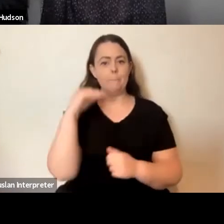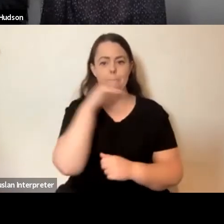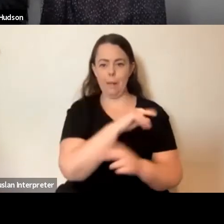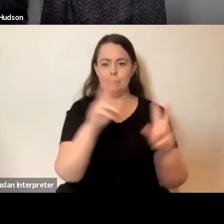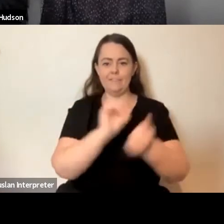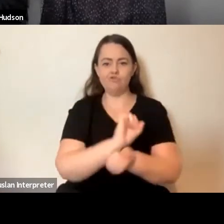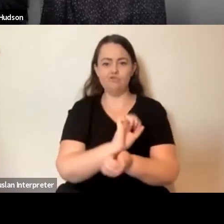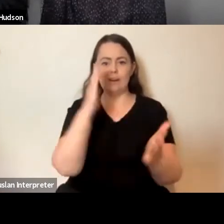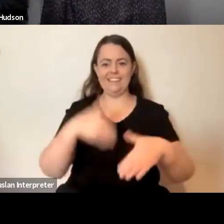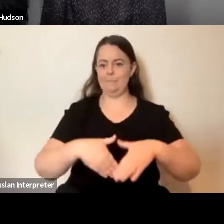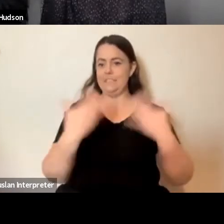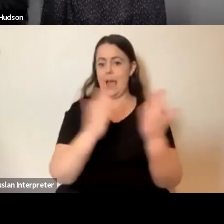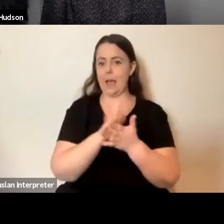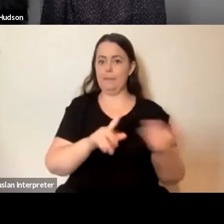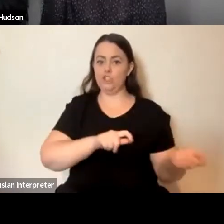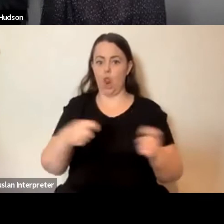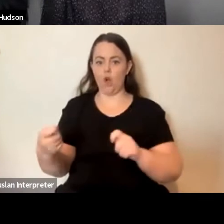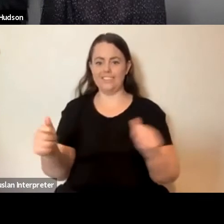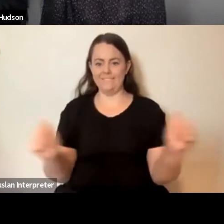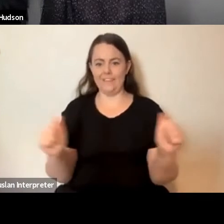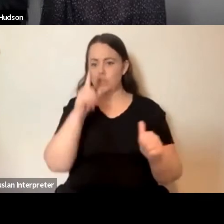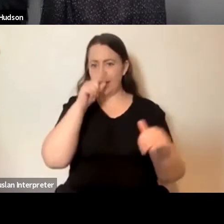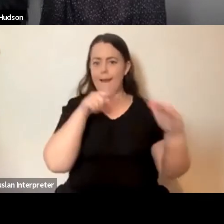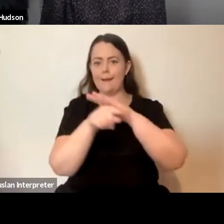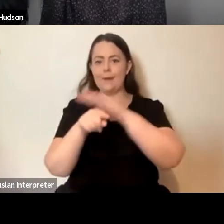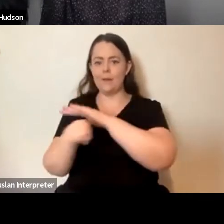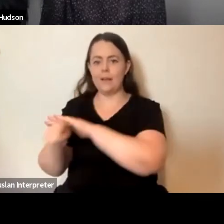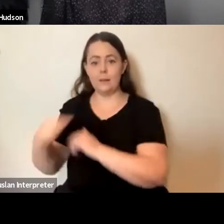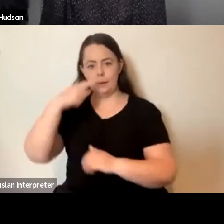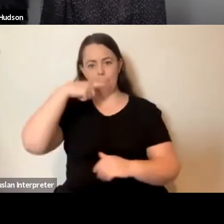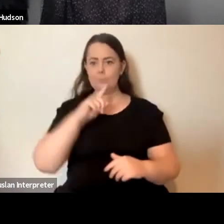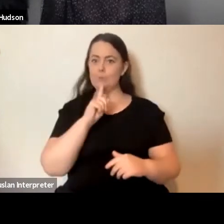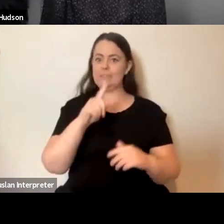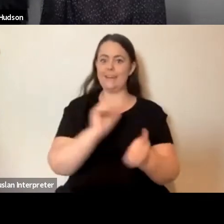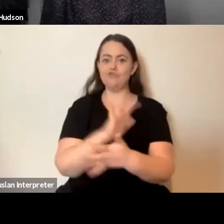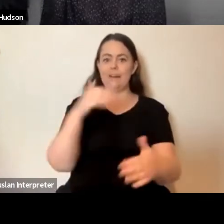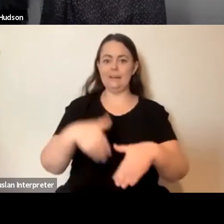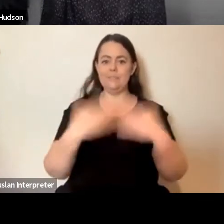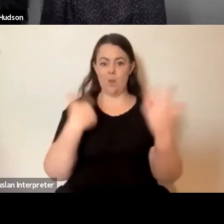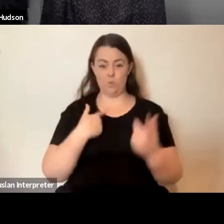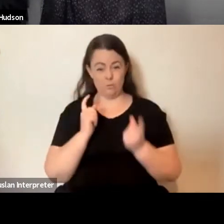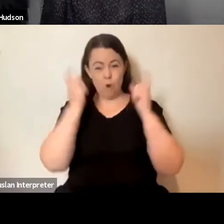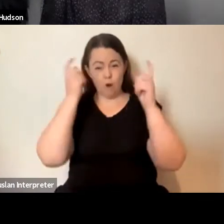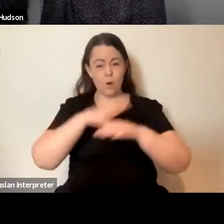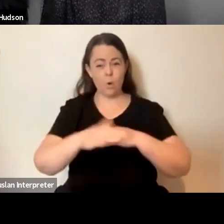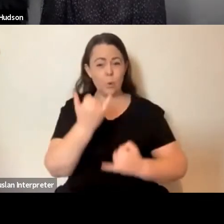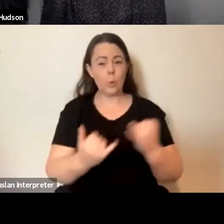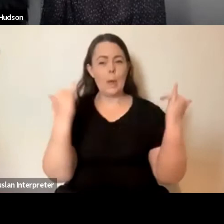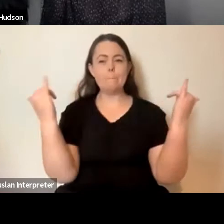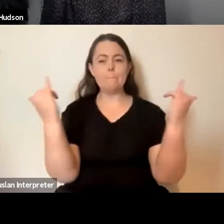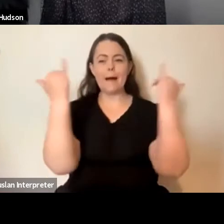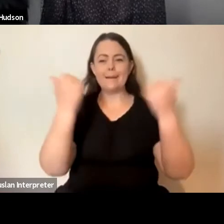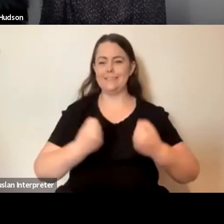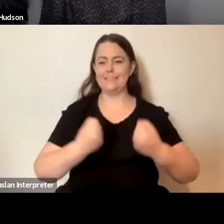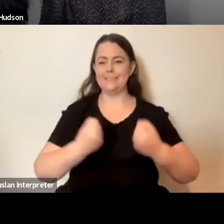But, to me, the drugs that are used in a social context more, so the MDMA, the ecstasy, the entactogens that are going to